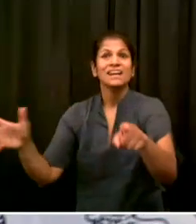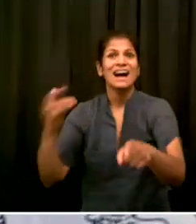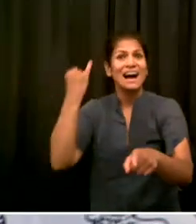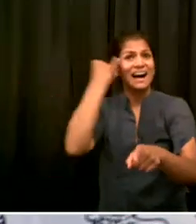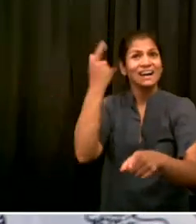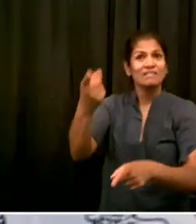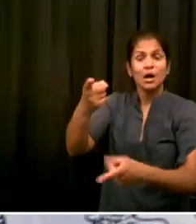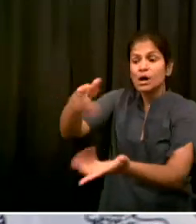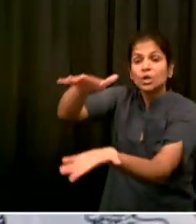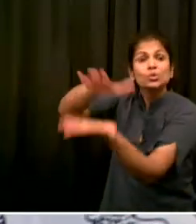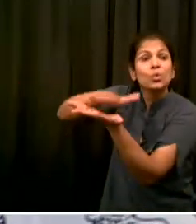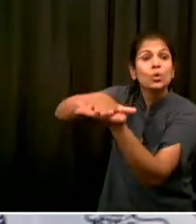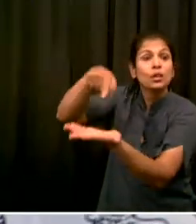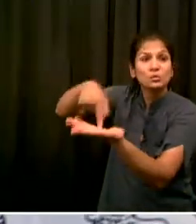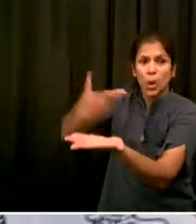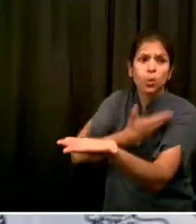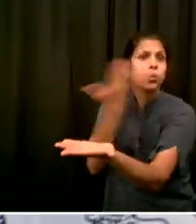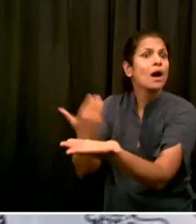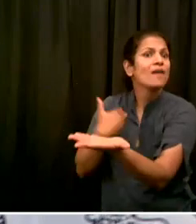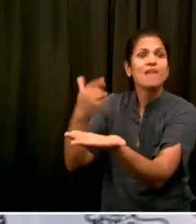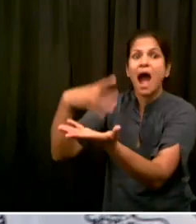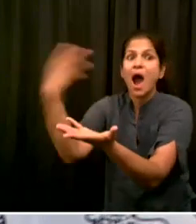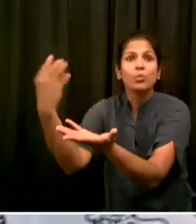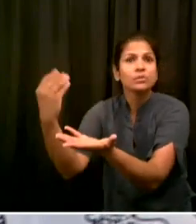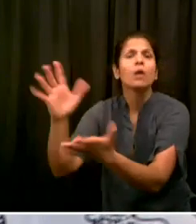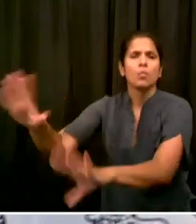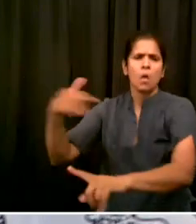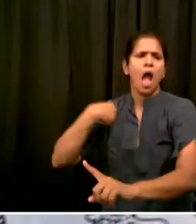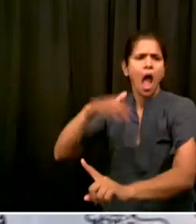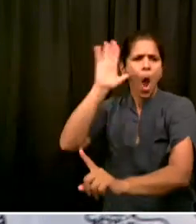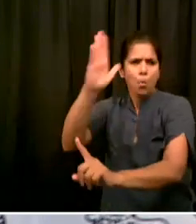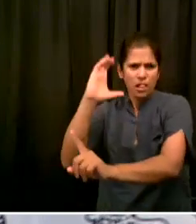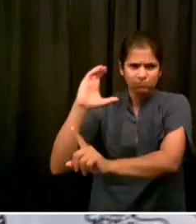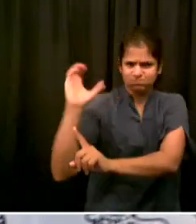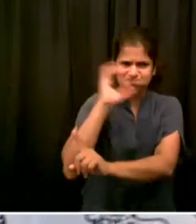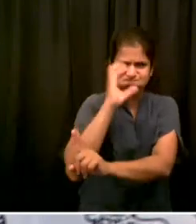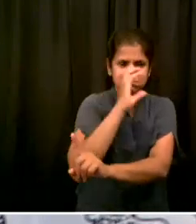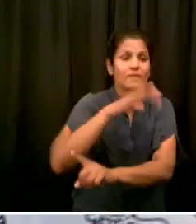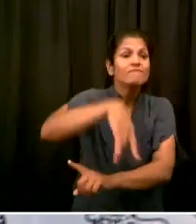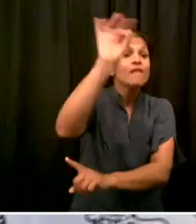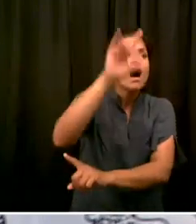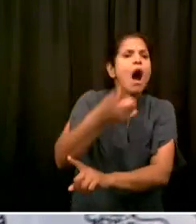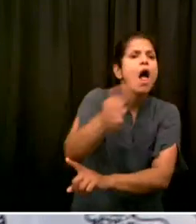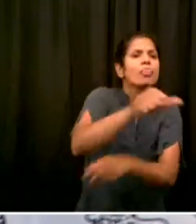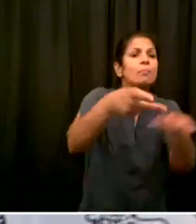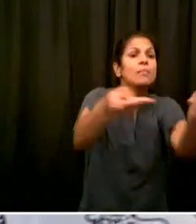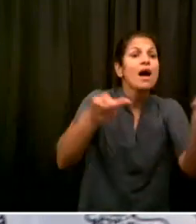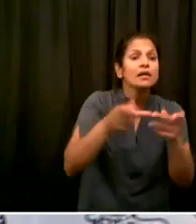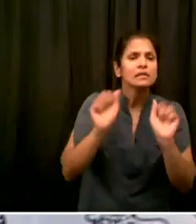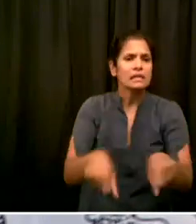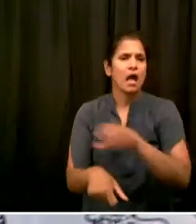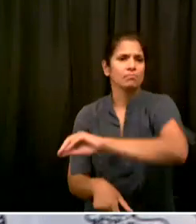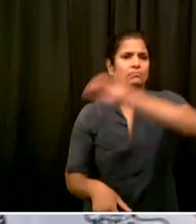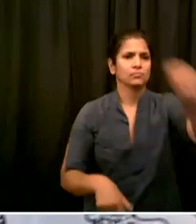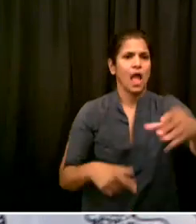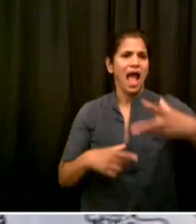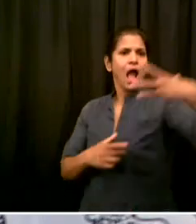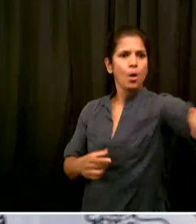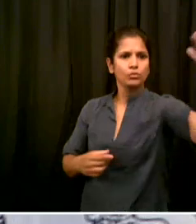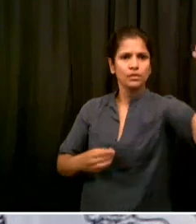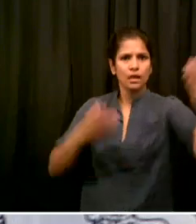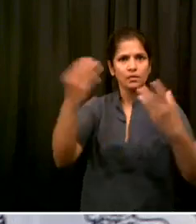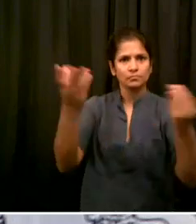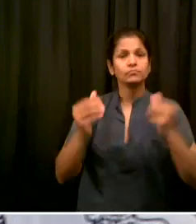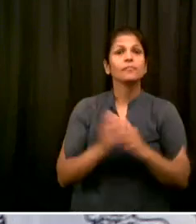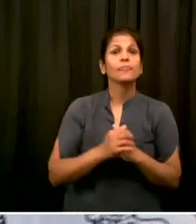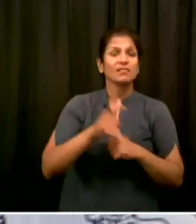on it. We're acting on it quickly. Look, I'll remind everyone, we never know what the weather brings, and that's why outdoor learning, I've